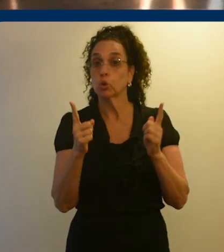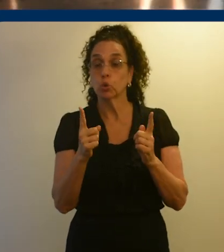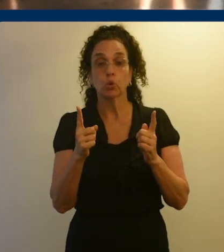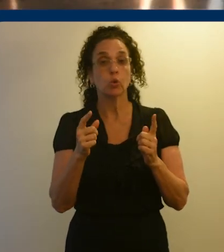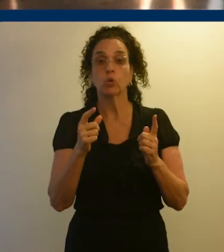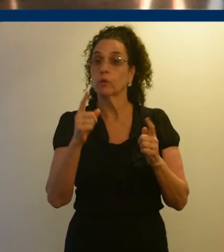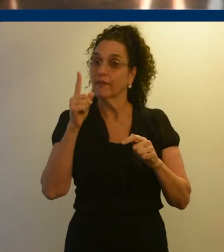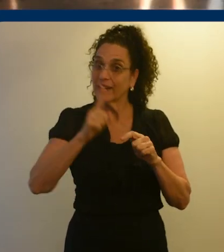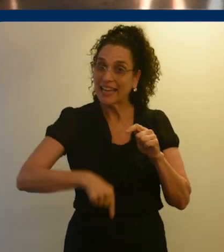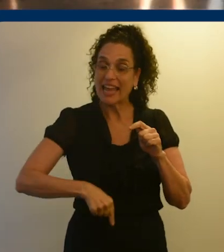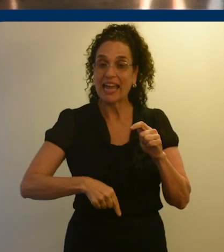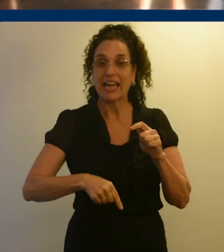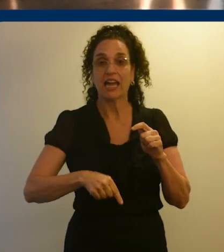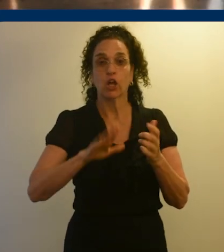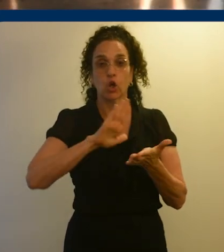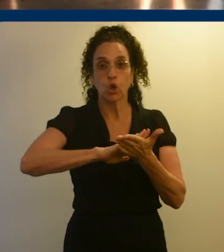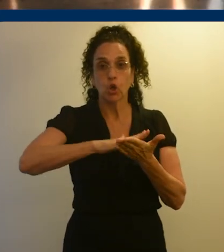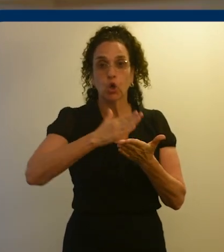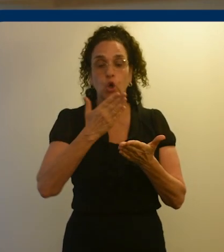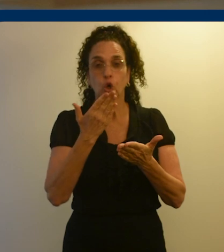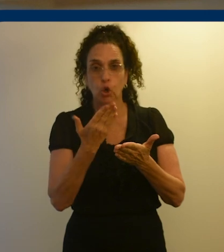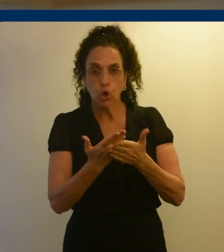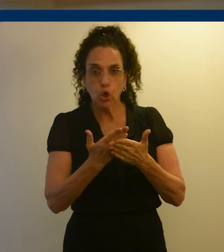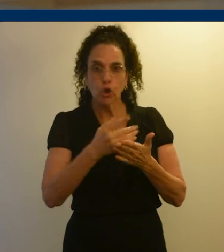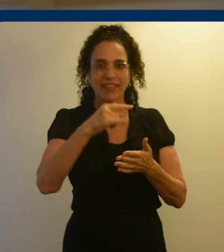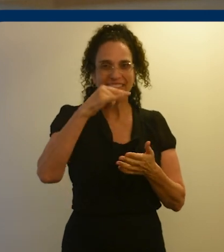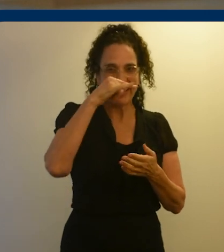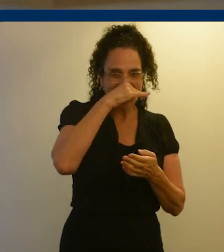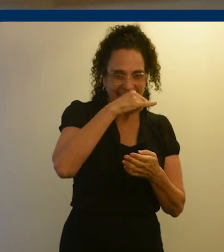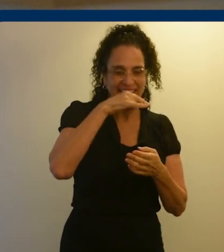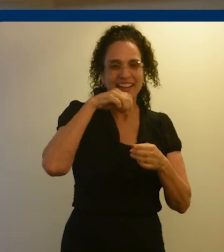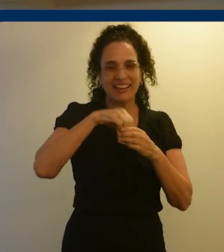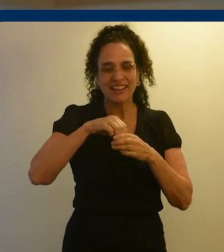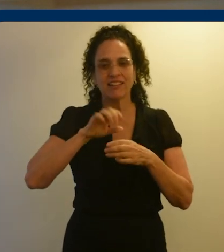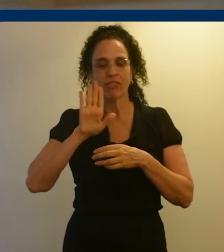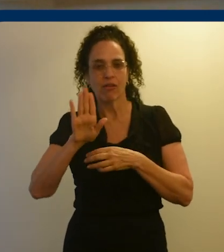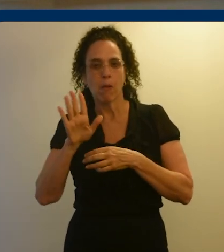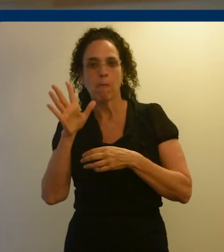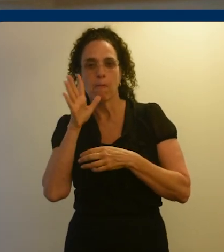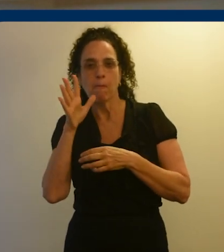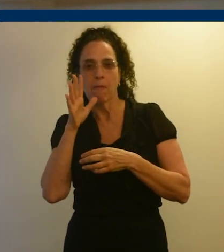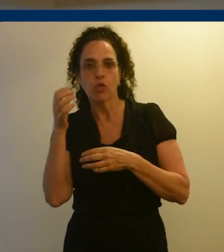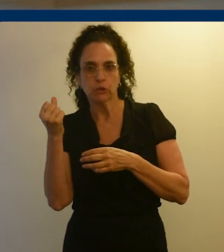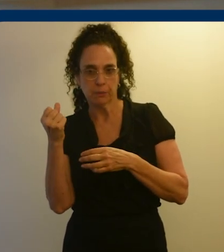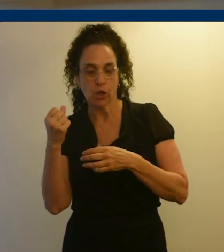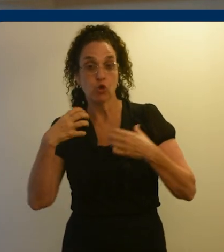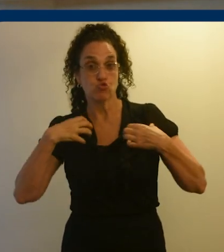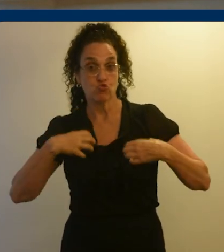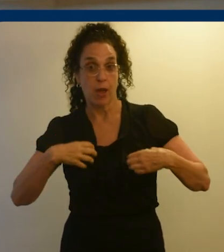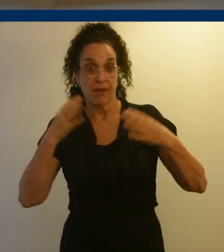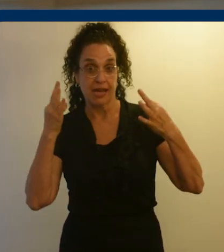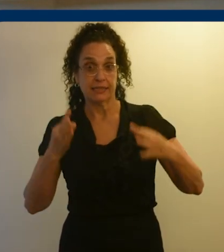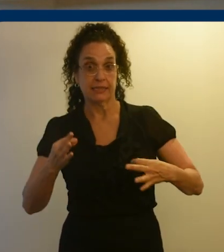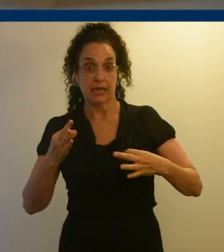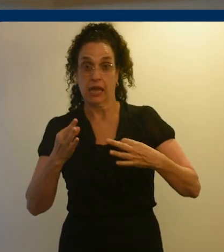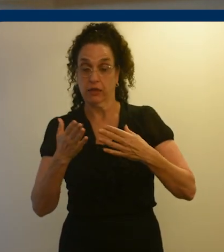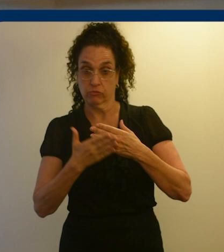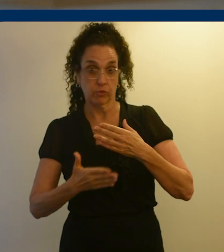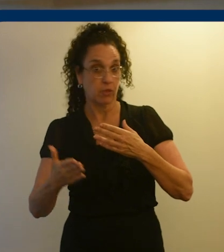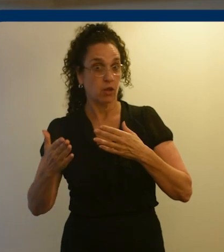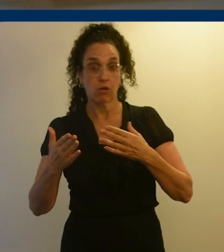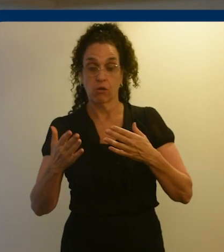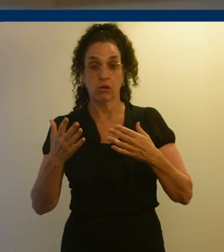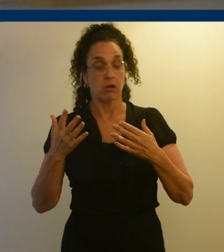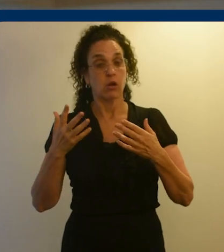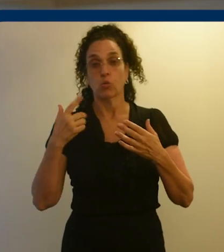igdi b'chalev imo. You shall not cook the kid in its mother's milk. The rabbis learn from there that